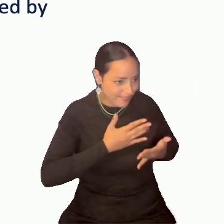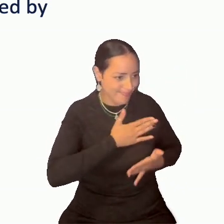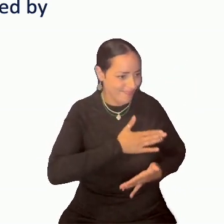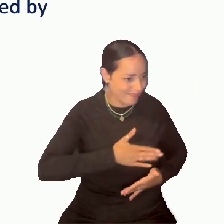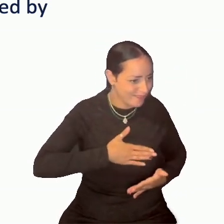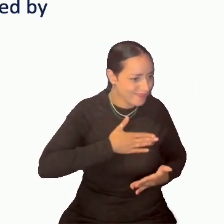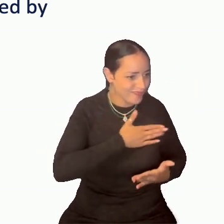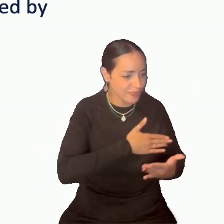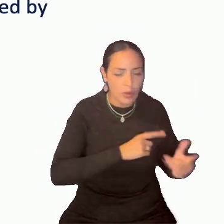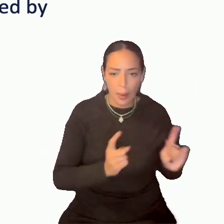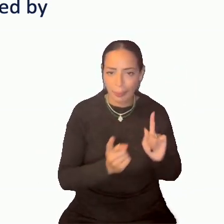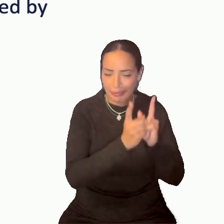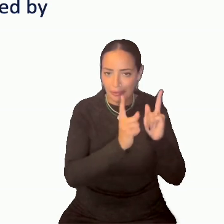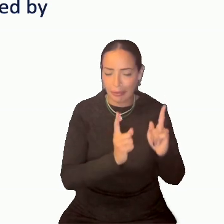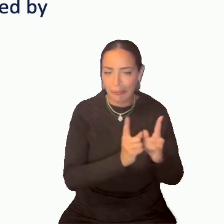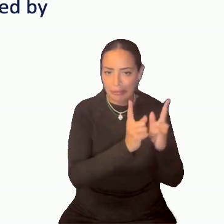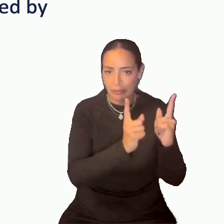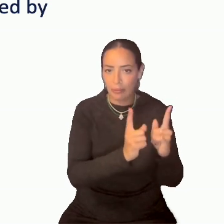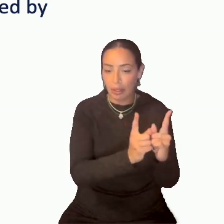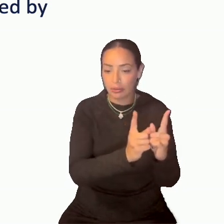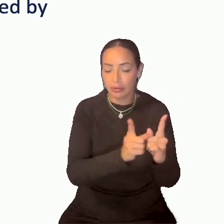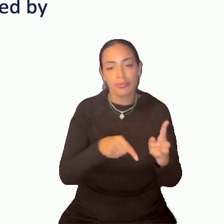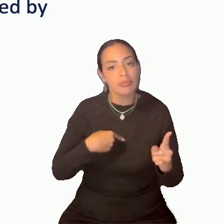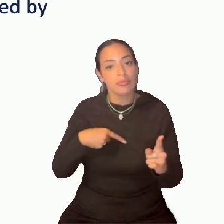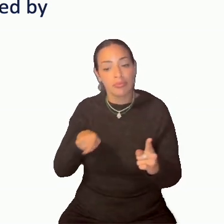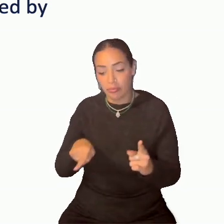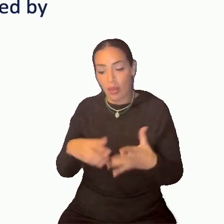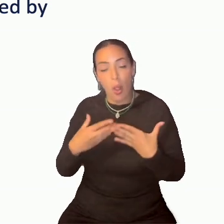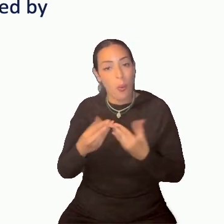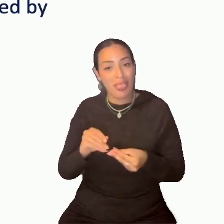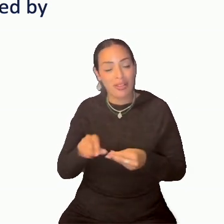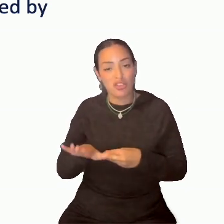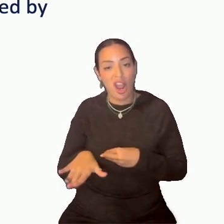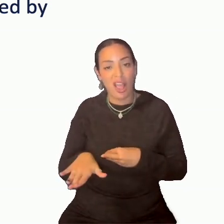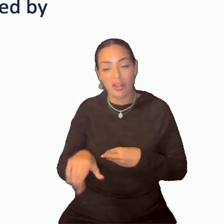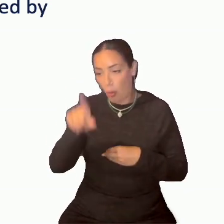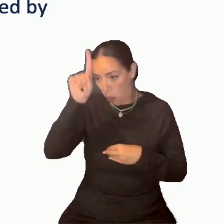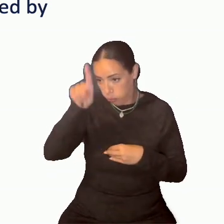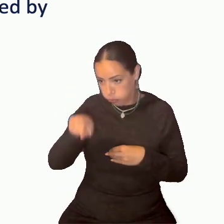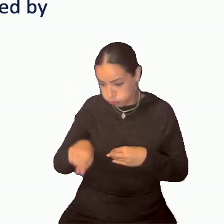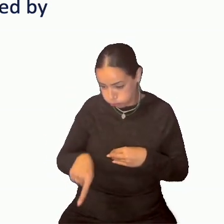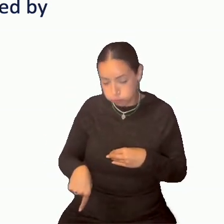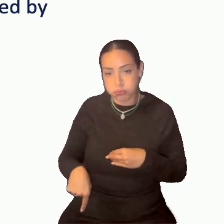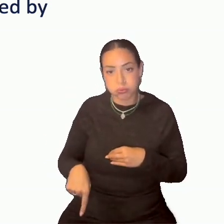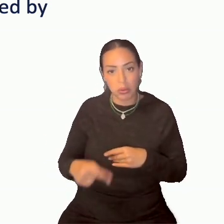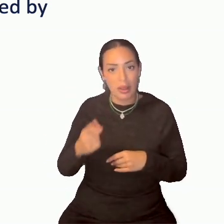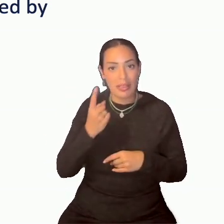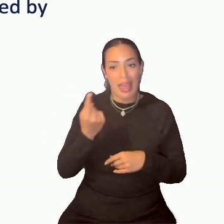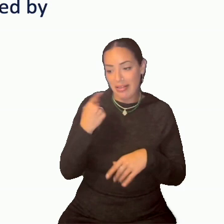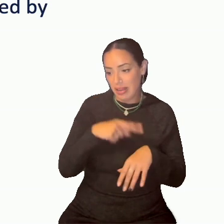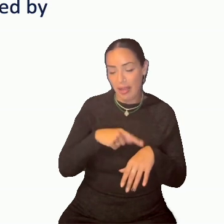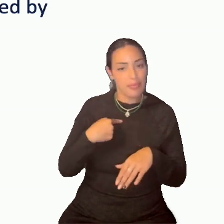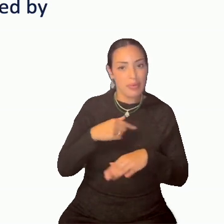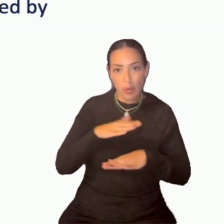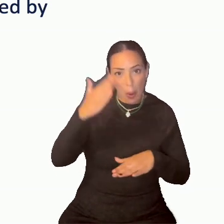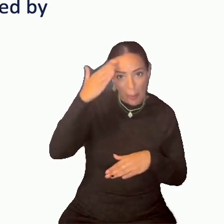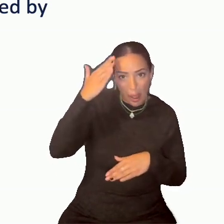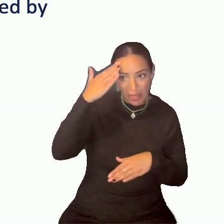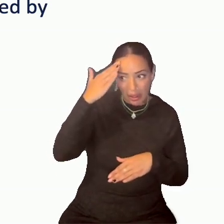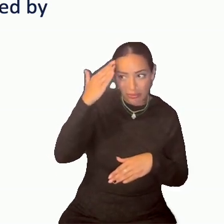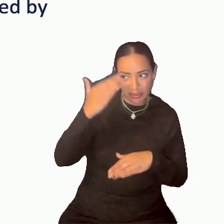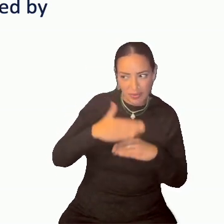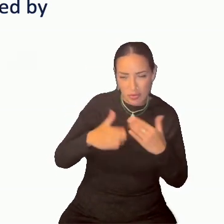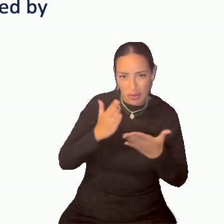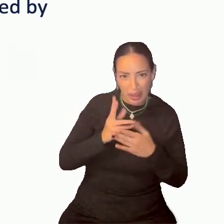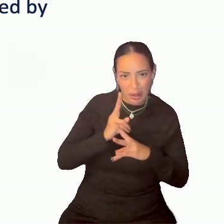I spent the whole day with this child, and at several times I felt completely out of my depth. At the time I wasn't a mother, nor had I ever really